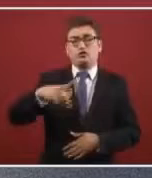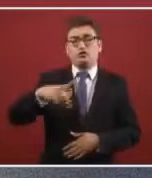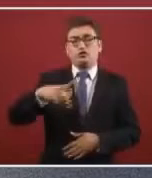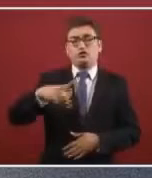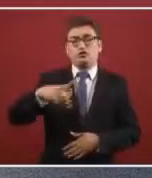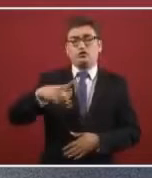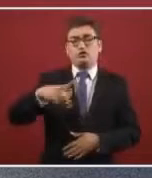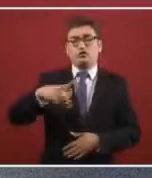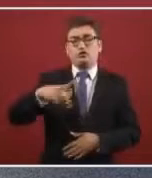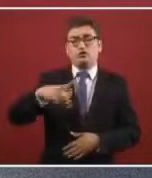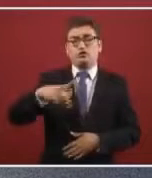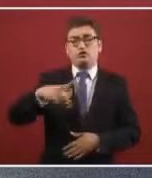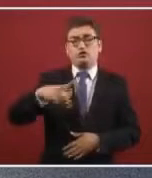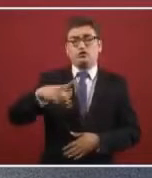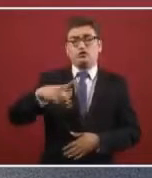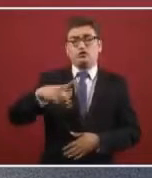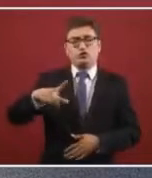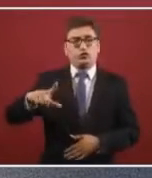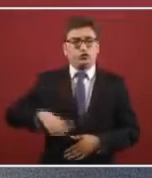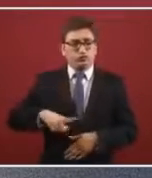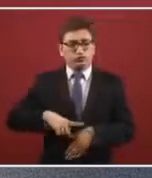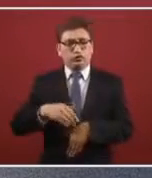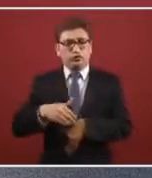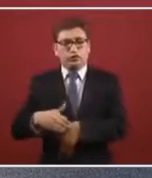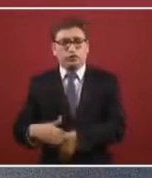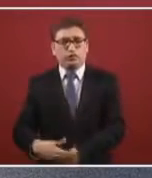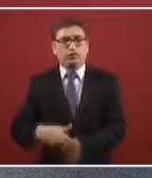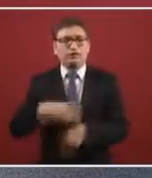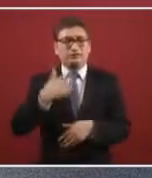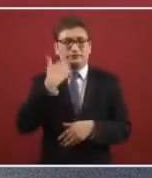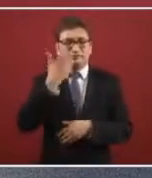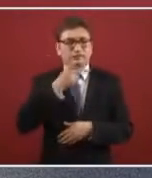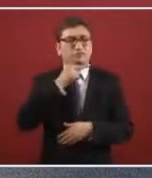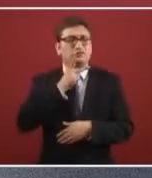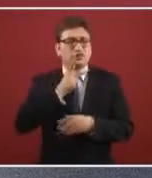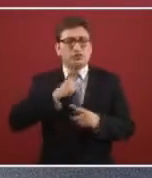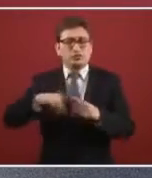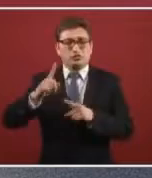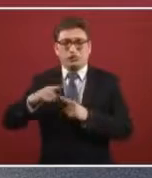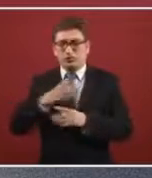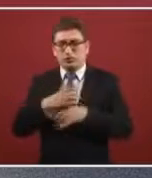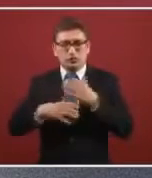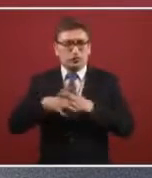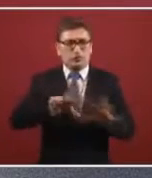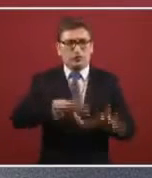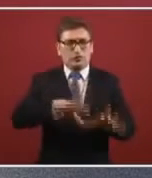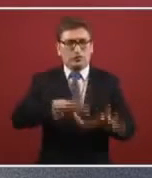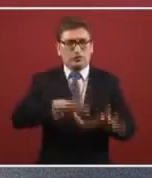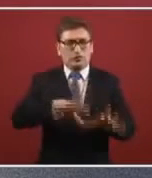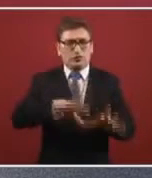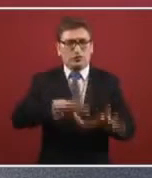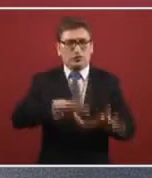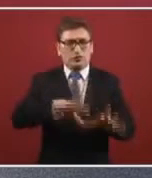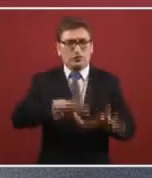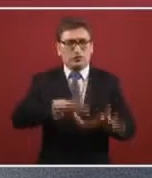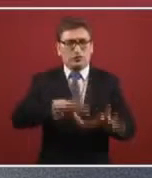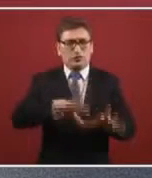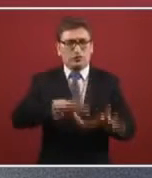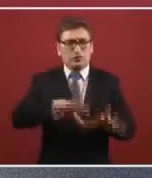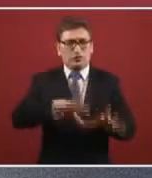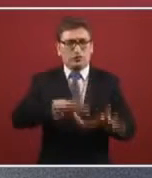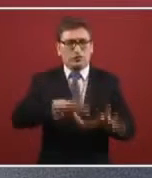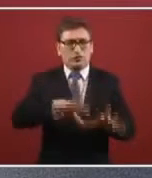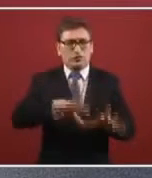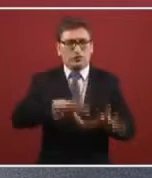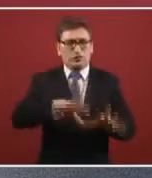of in the future entregar nuestros recursos energéticos a intereses ajenos that will be trying to